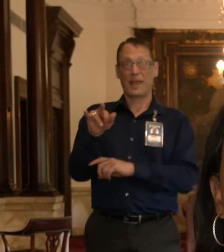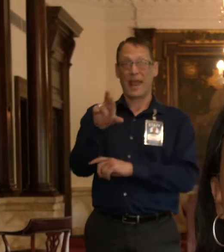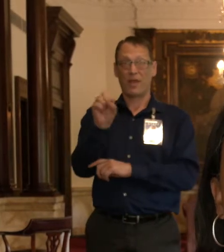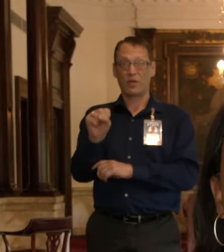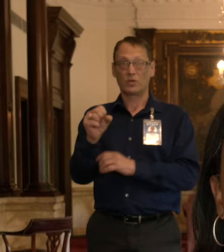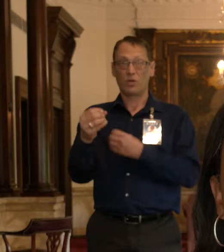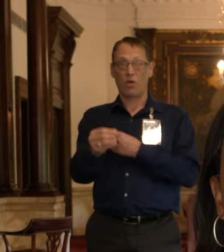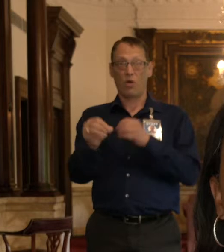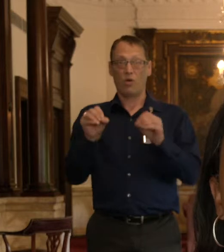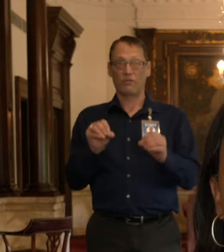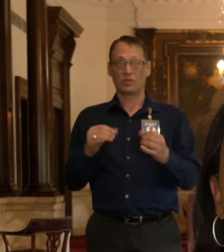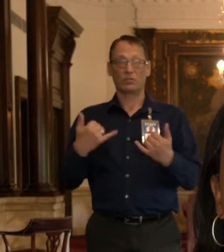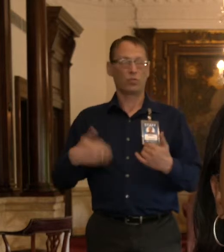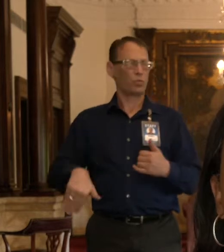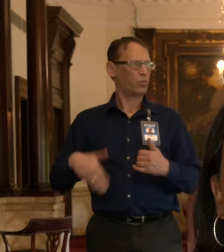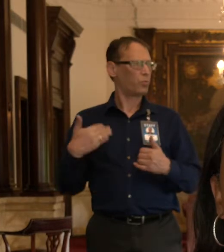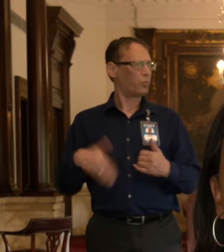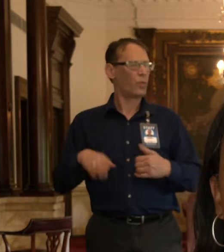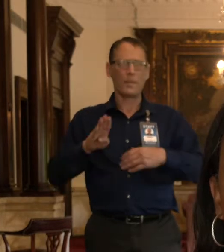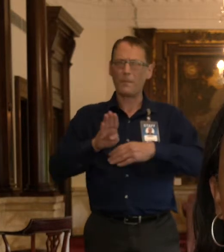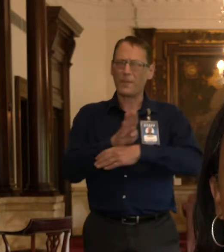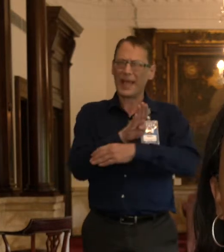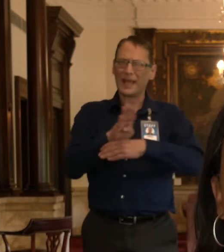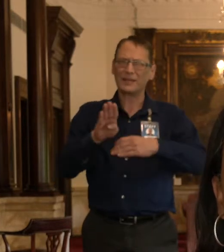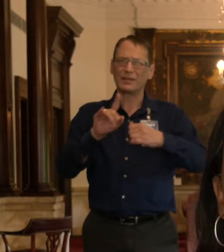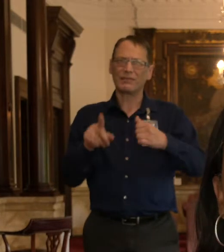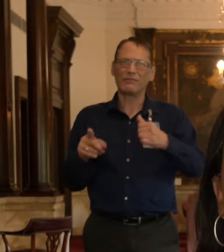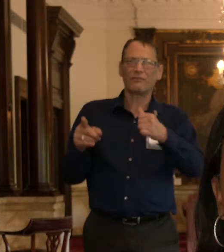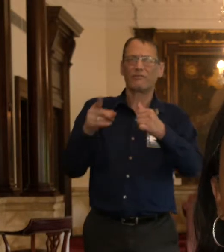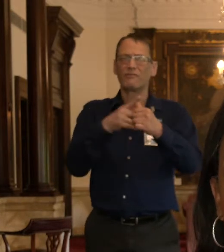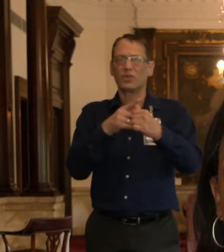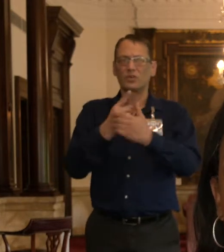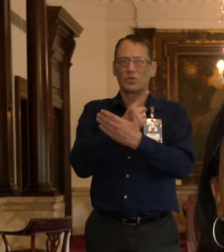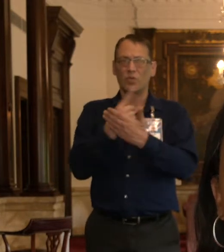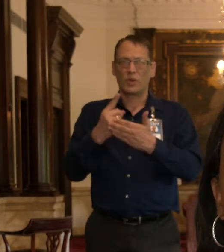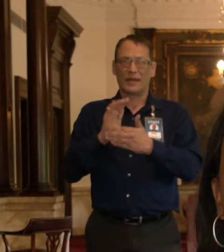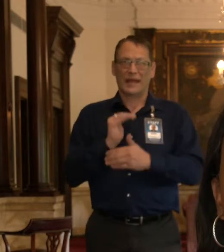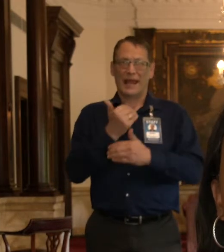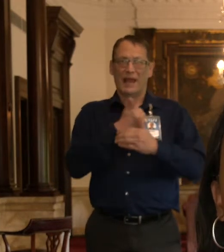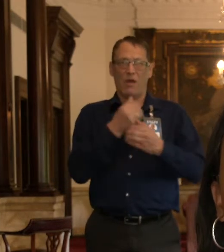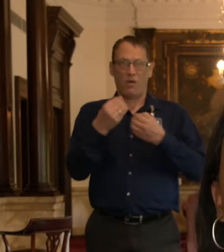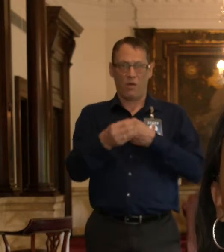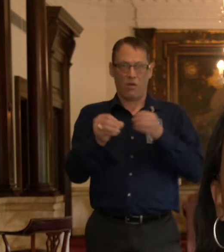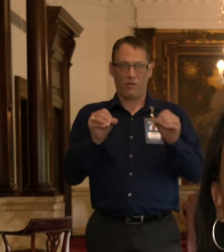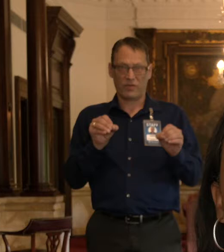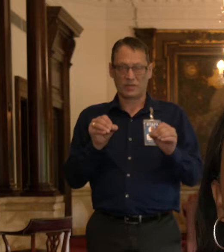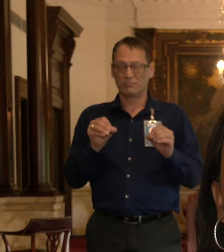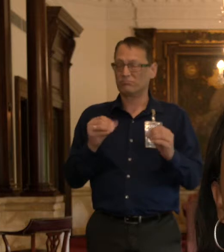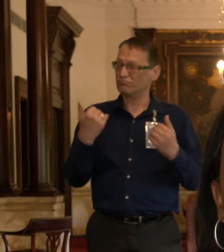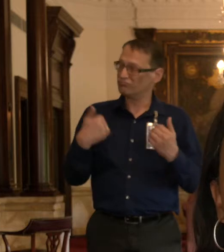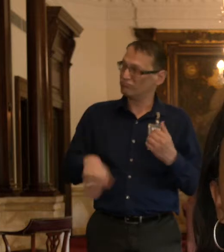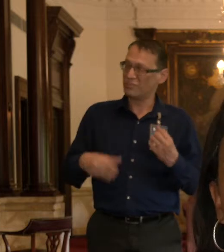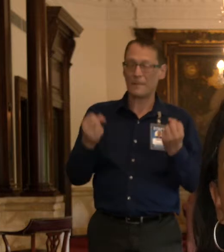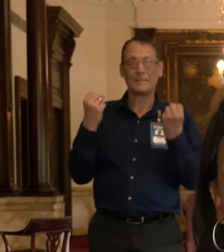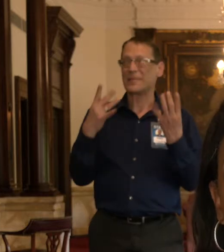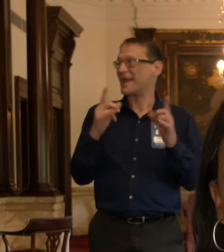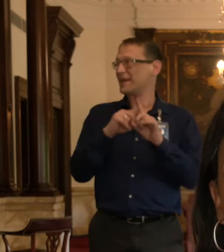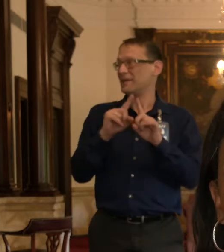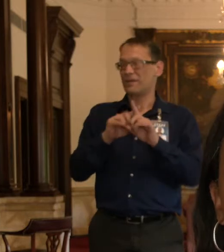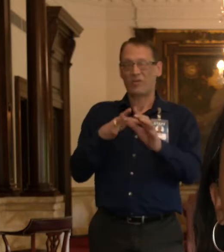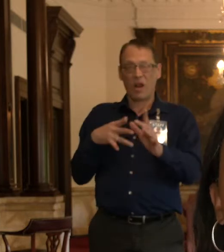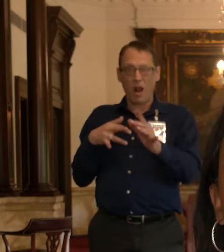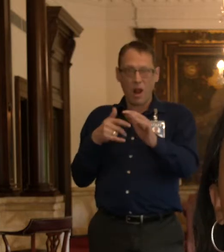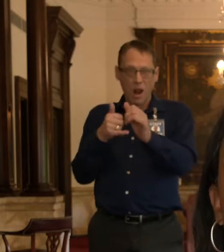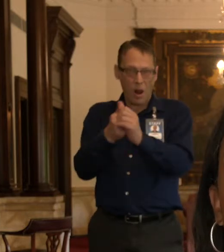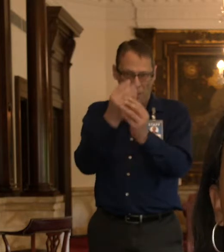It's been a busy first week in our office, so we have a whole host of updates to share with